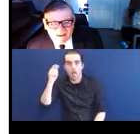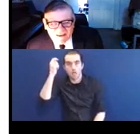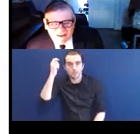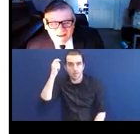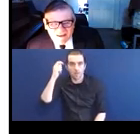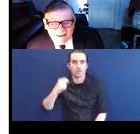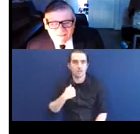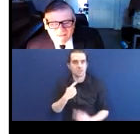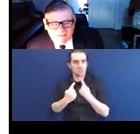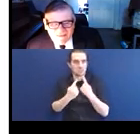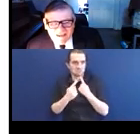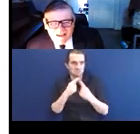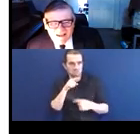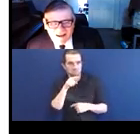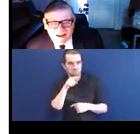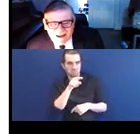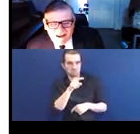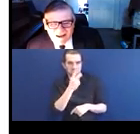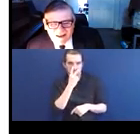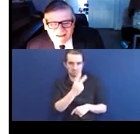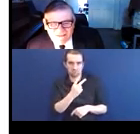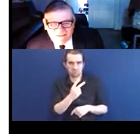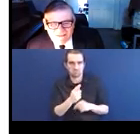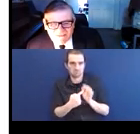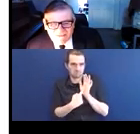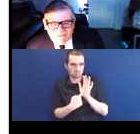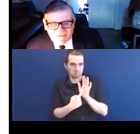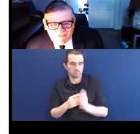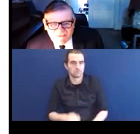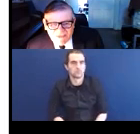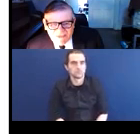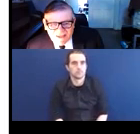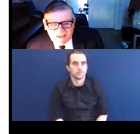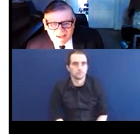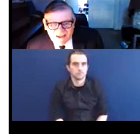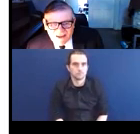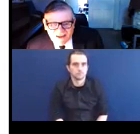I was called in for an interview. Then I walked in, I was interviewed.